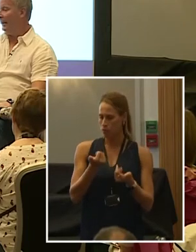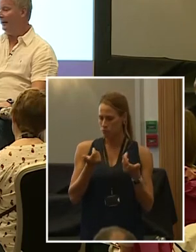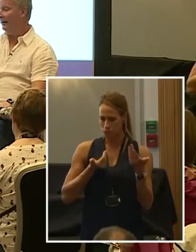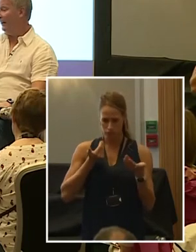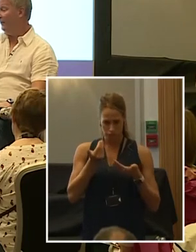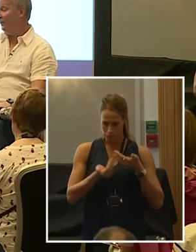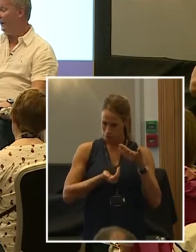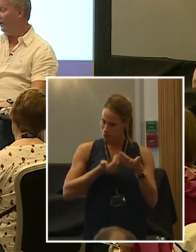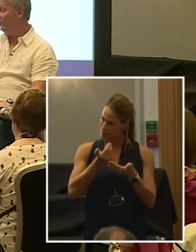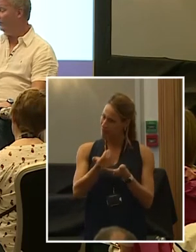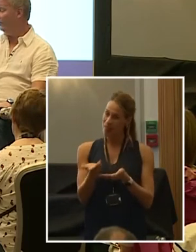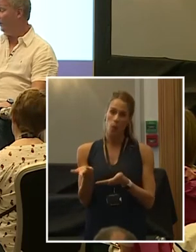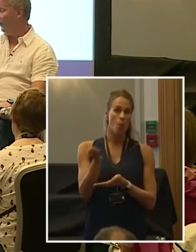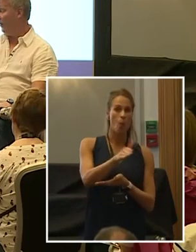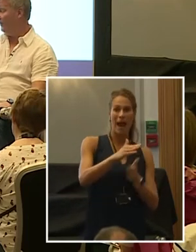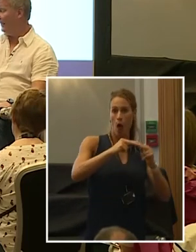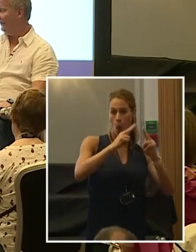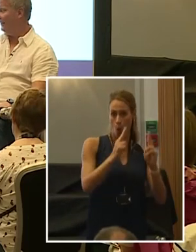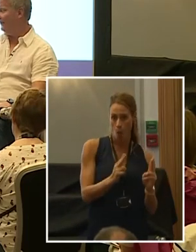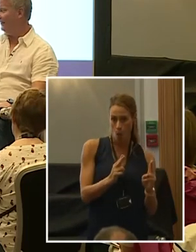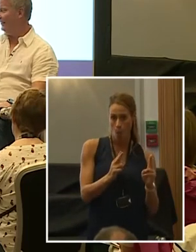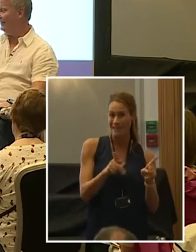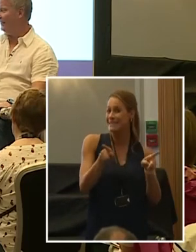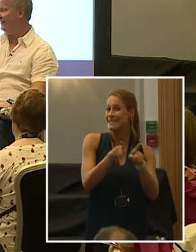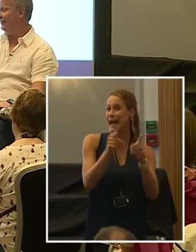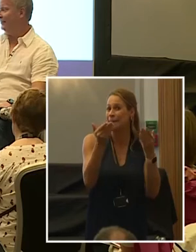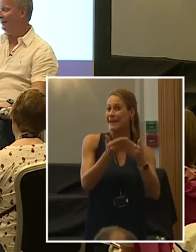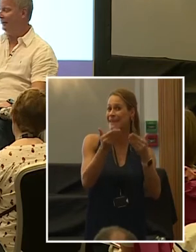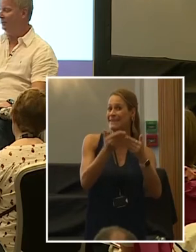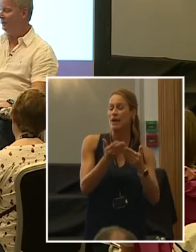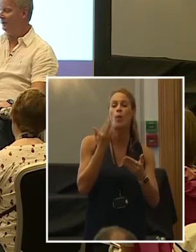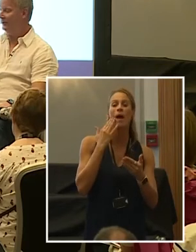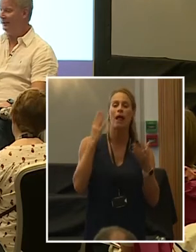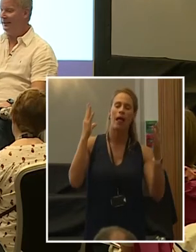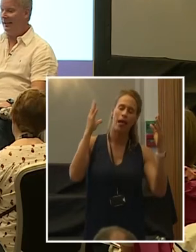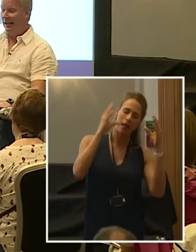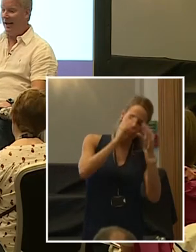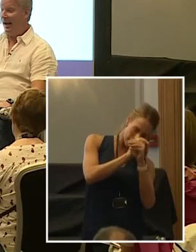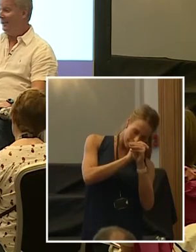And then I just went home that evening after the anaesthetic had worn off,